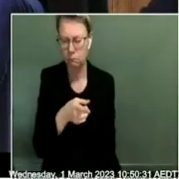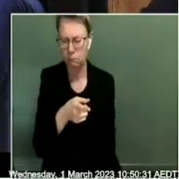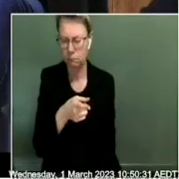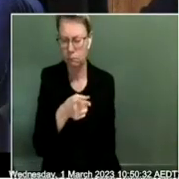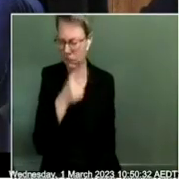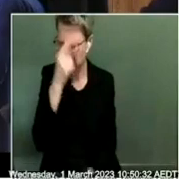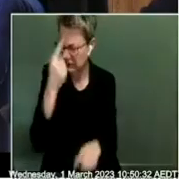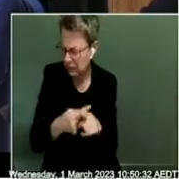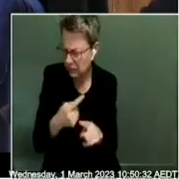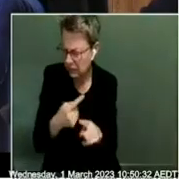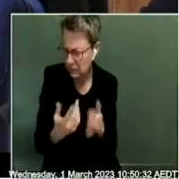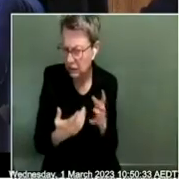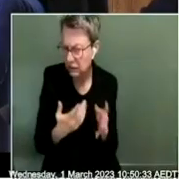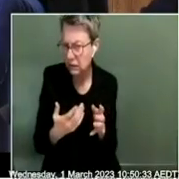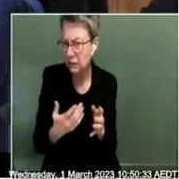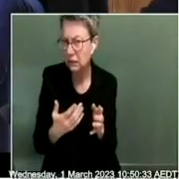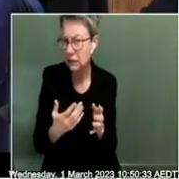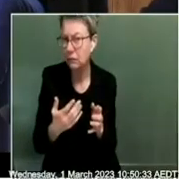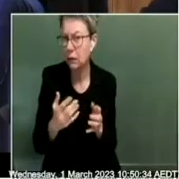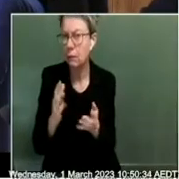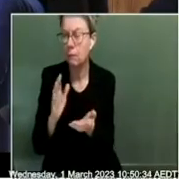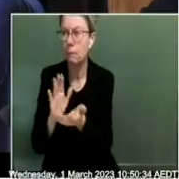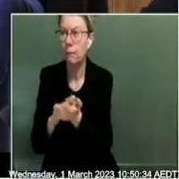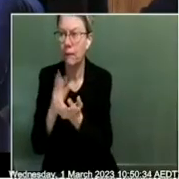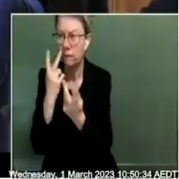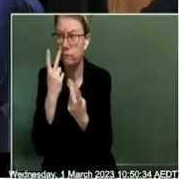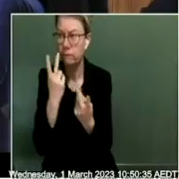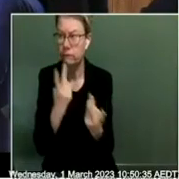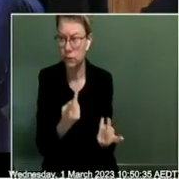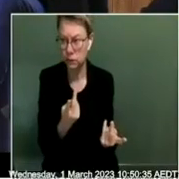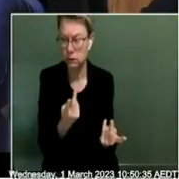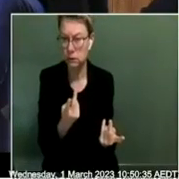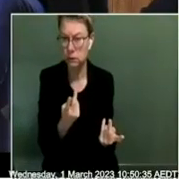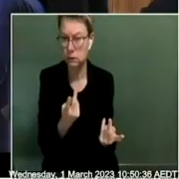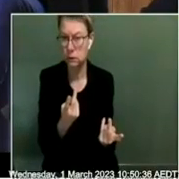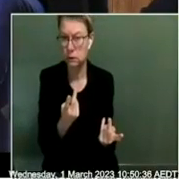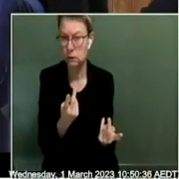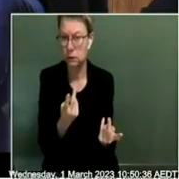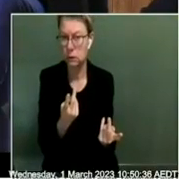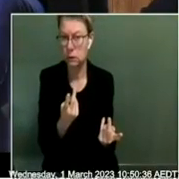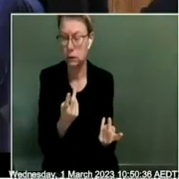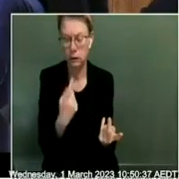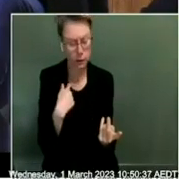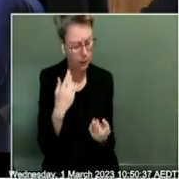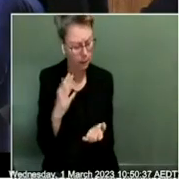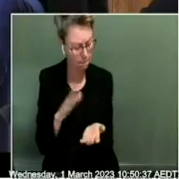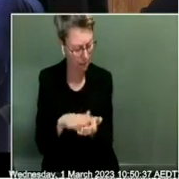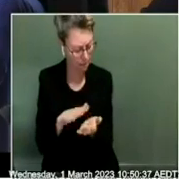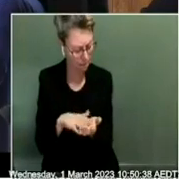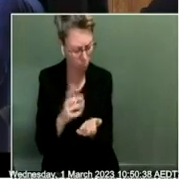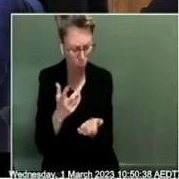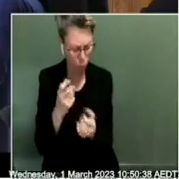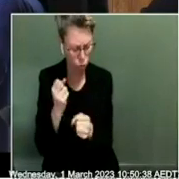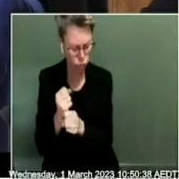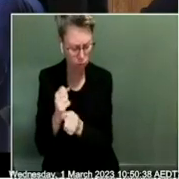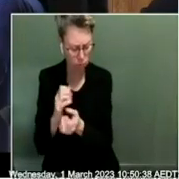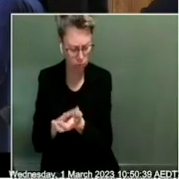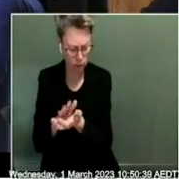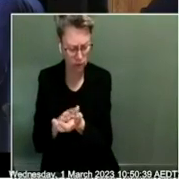him. And I think it was Mum or Gran who said he realised that something was